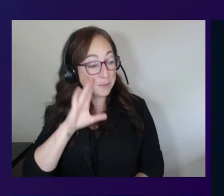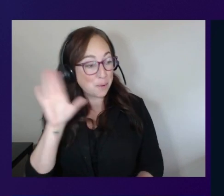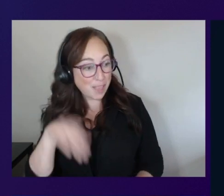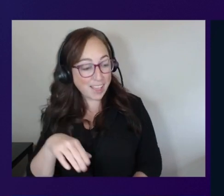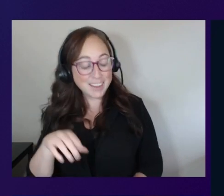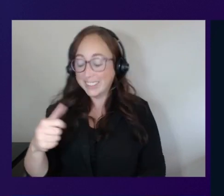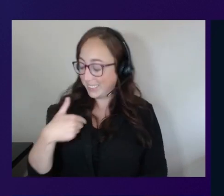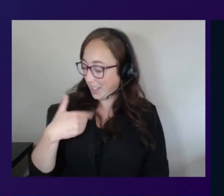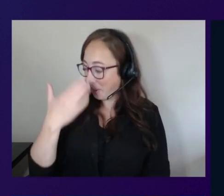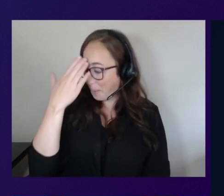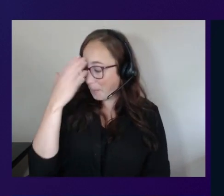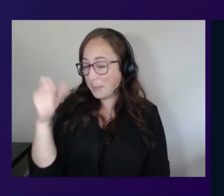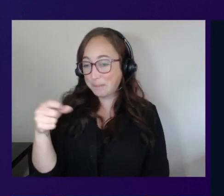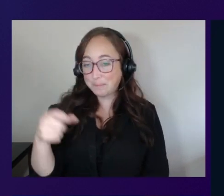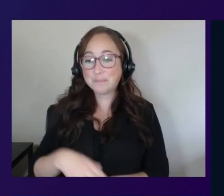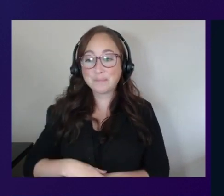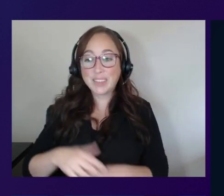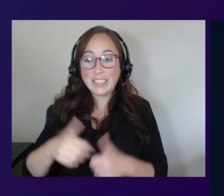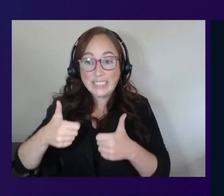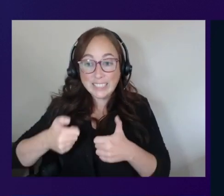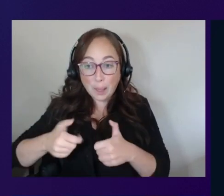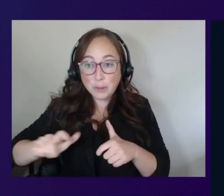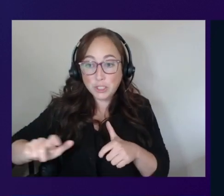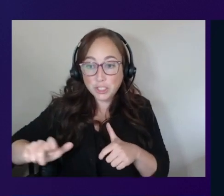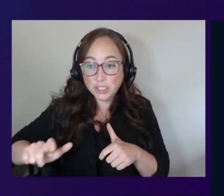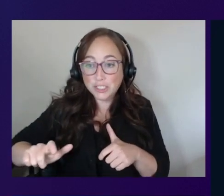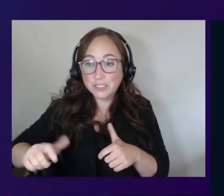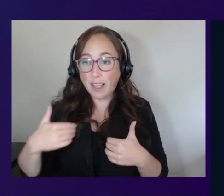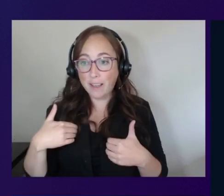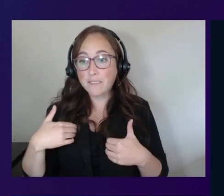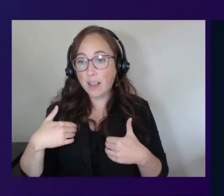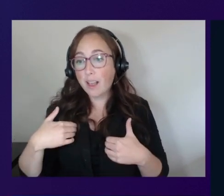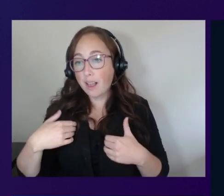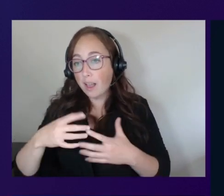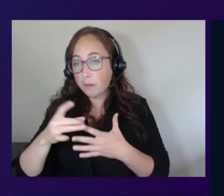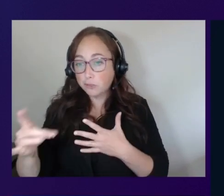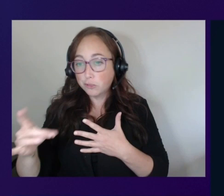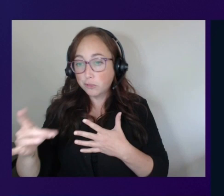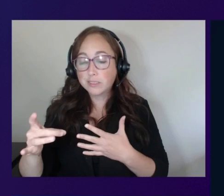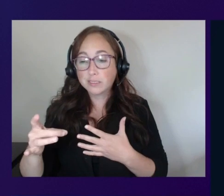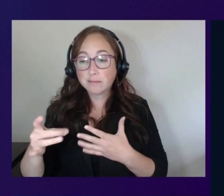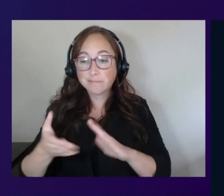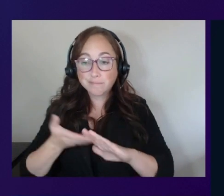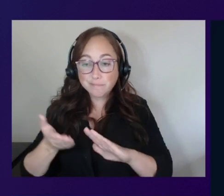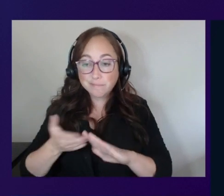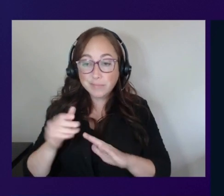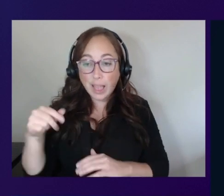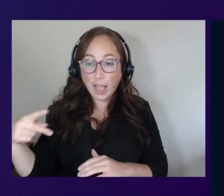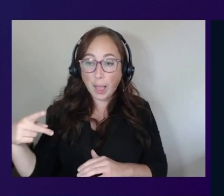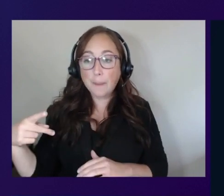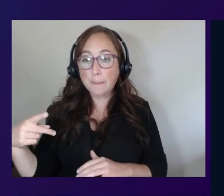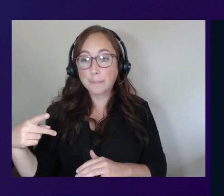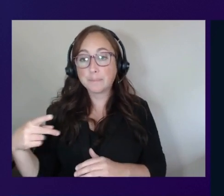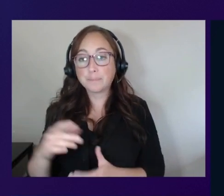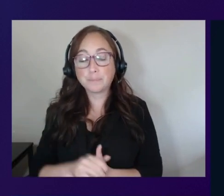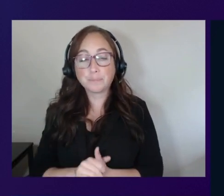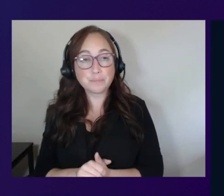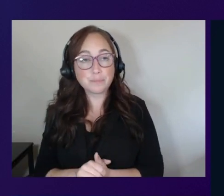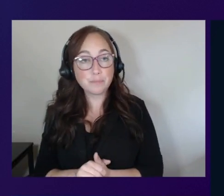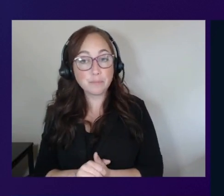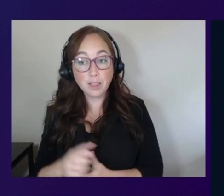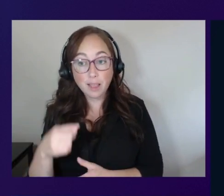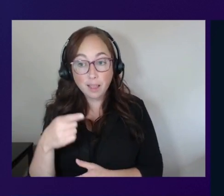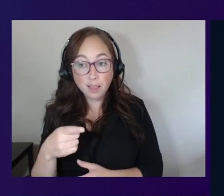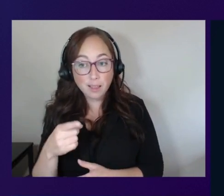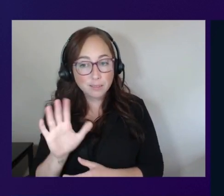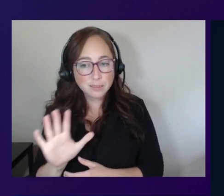all right. Yeah. So gamers, they have option, to run their applications on GPU instances as well. Well, I mean, there was about